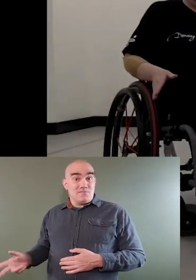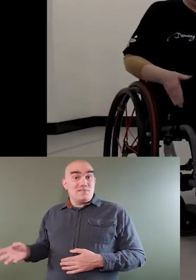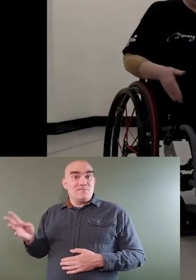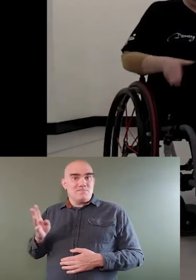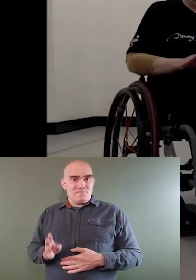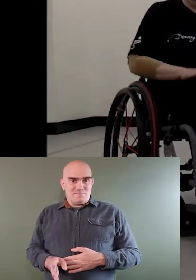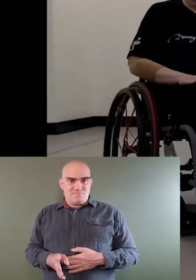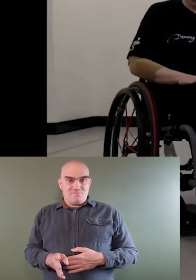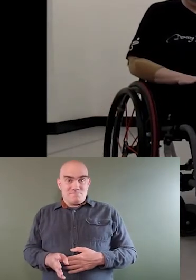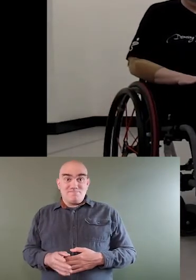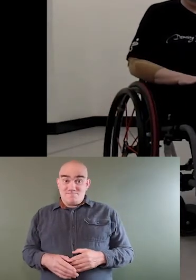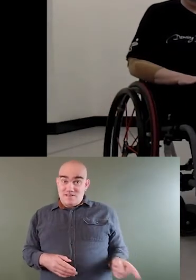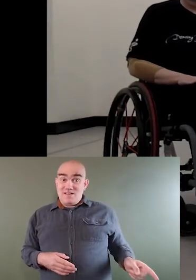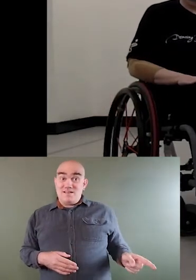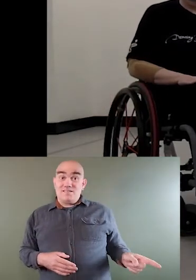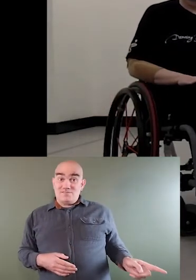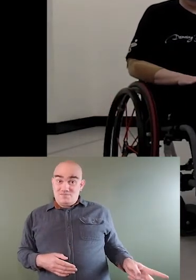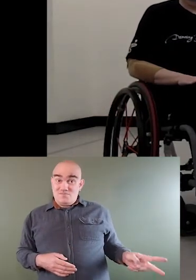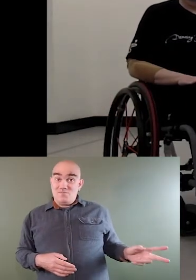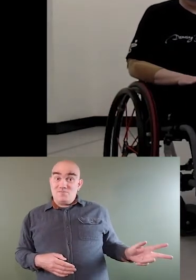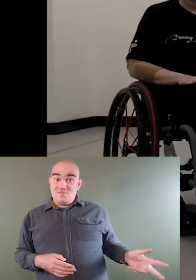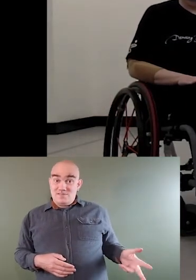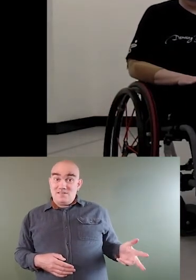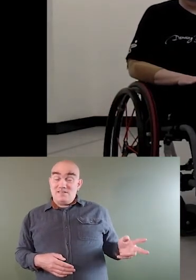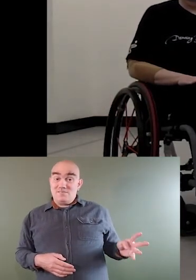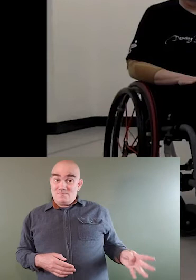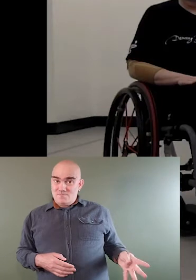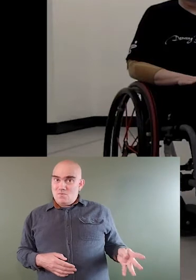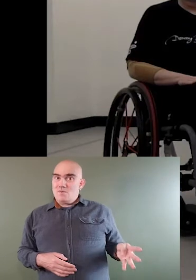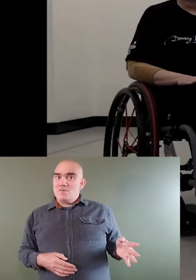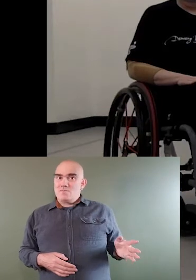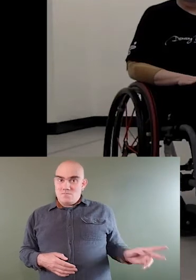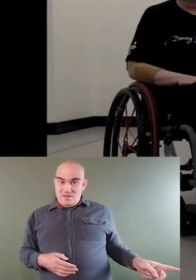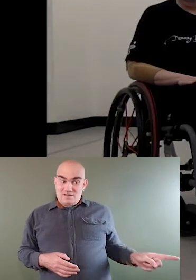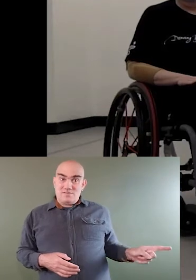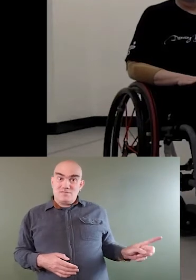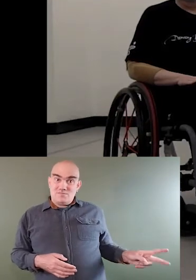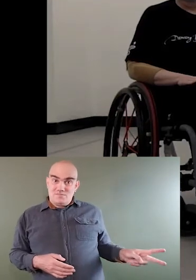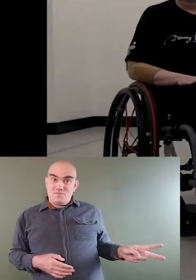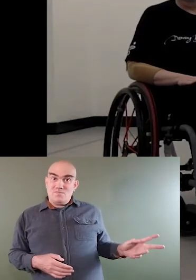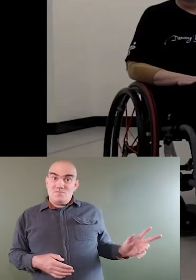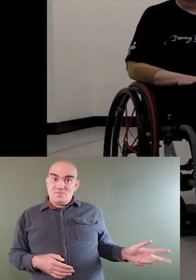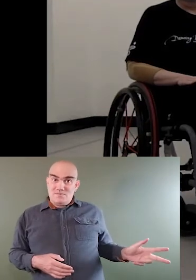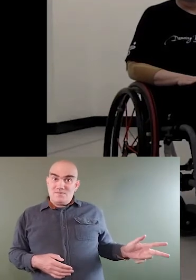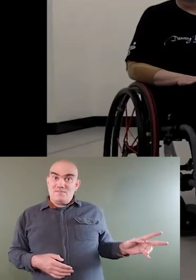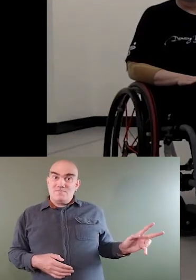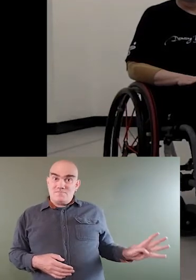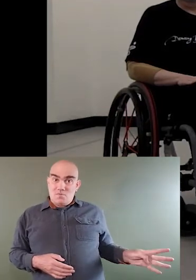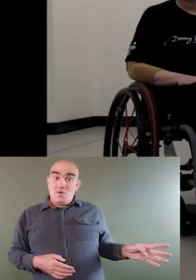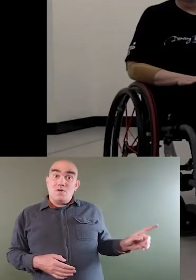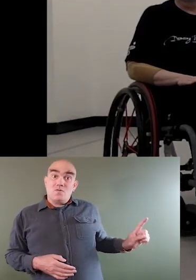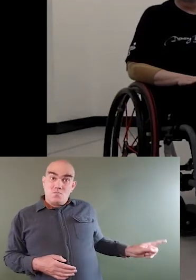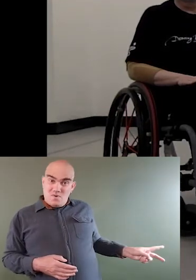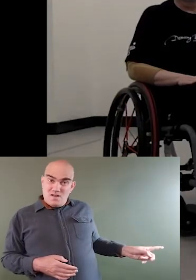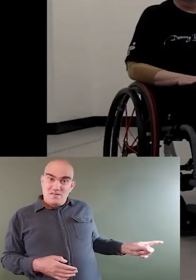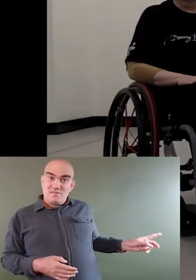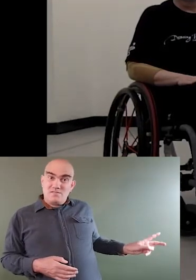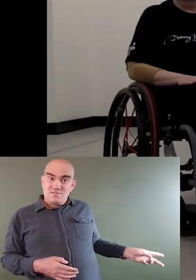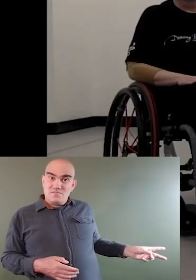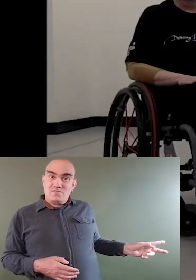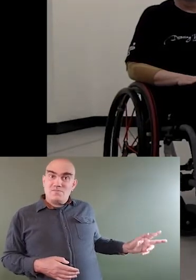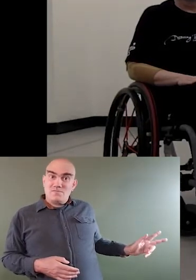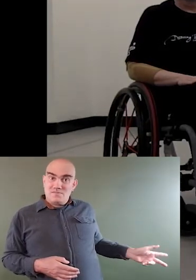2, 3, neutral. Left, 2, 3, 4. Side, 2, 3, 4.